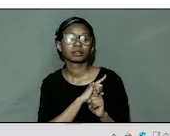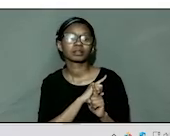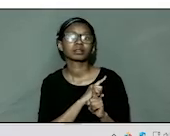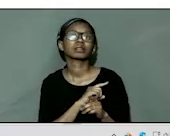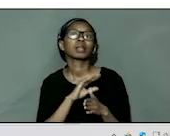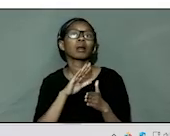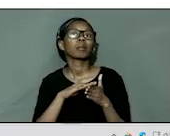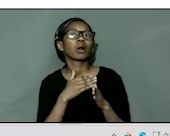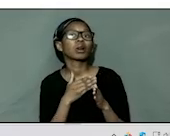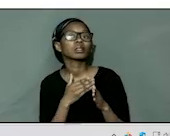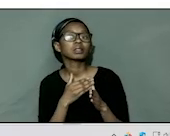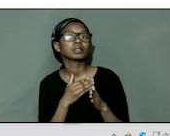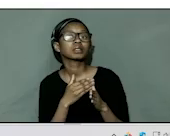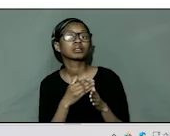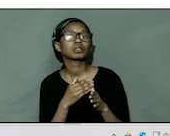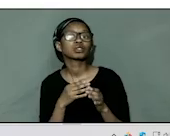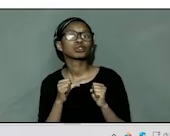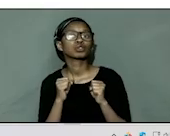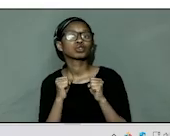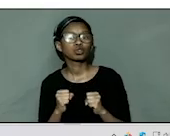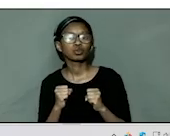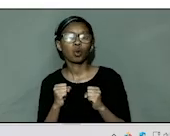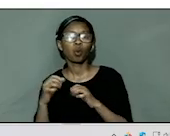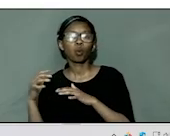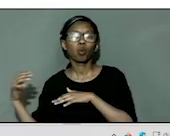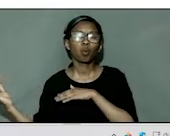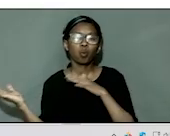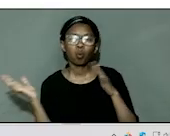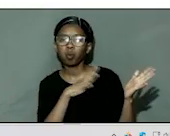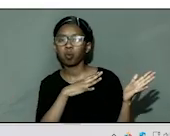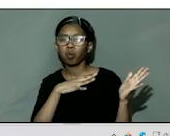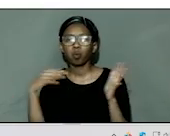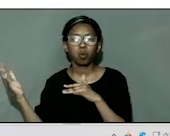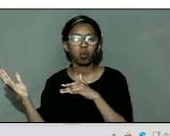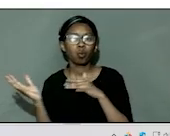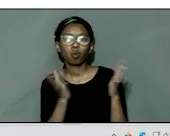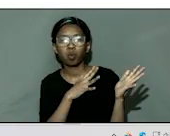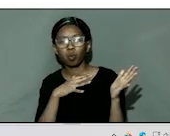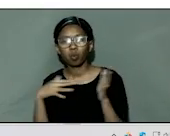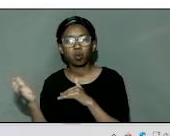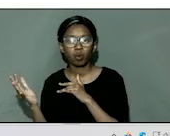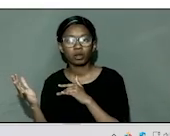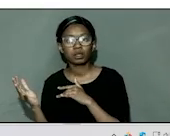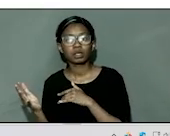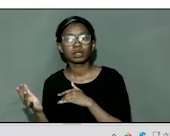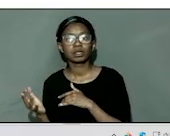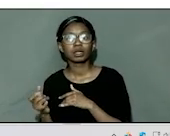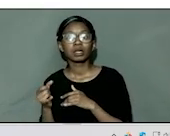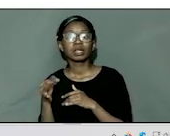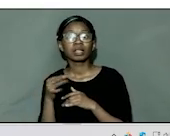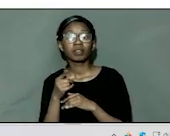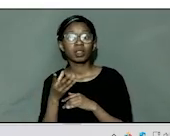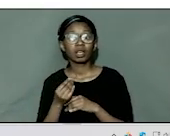Because of strong winds. Strong winds are going to do what to the wings if they